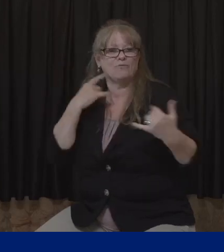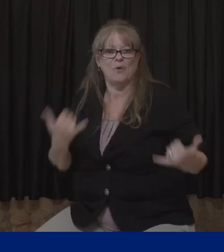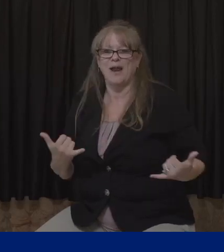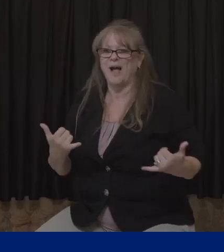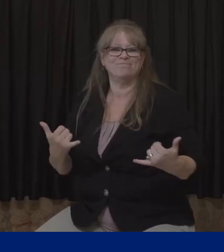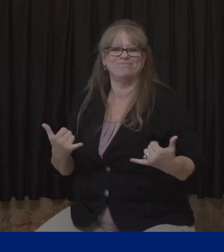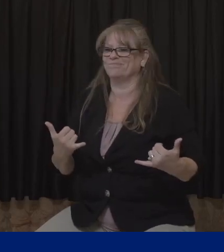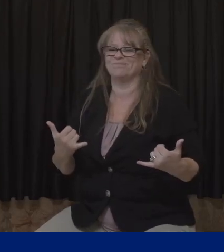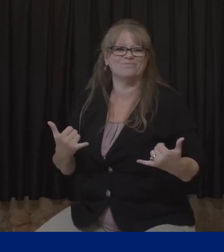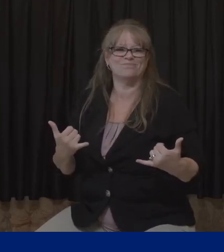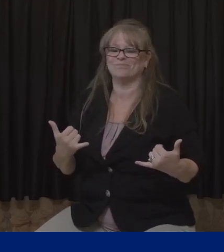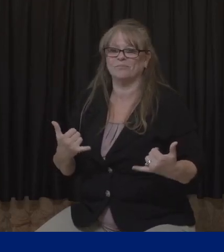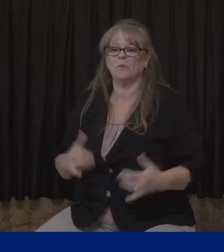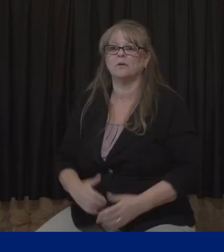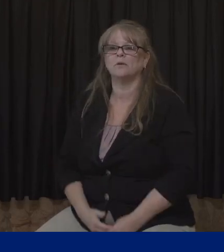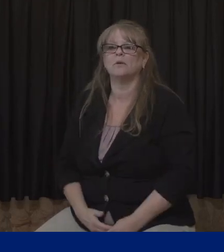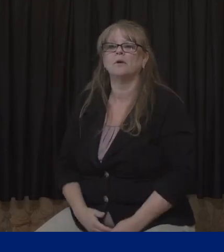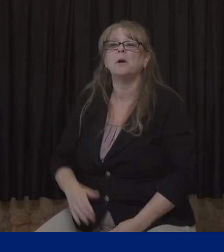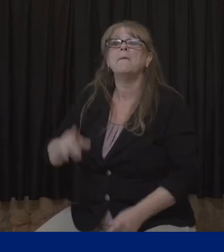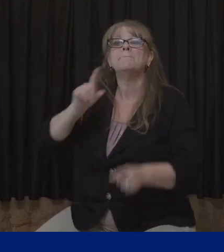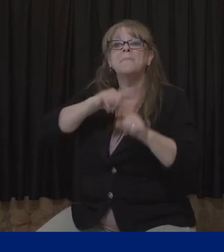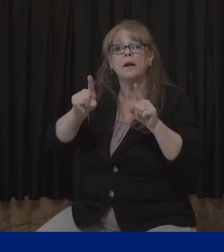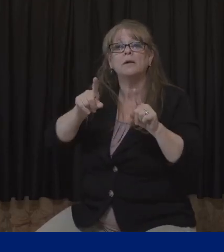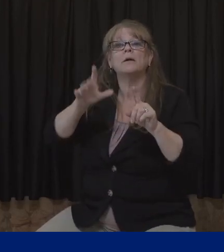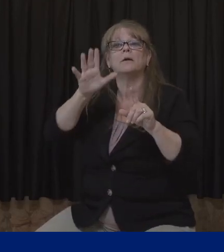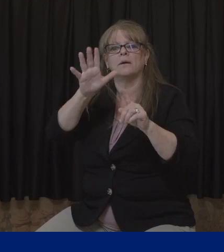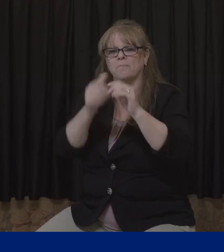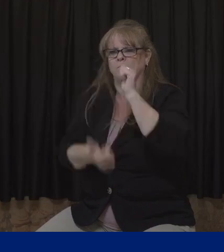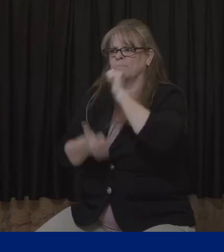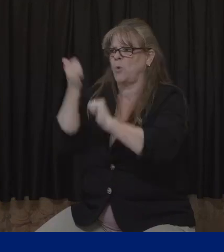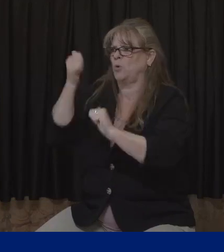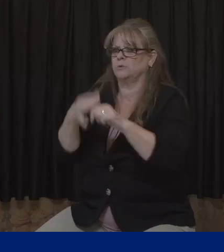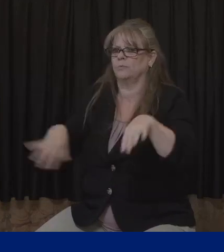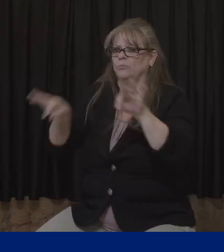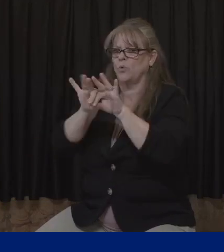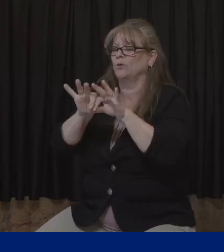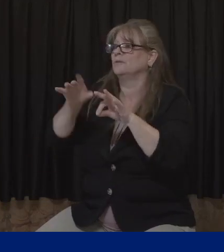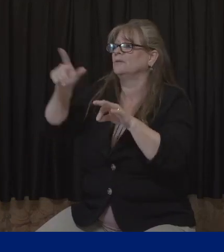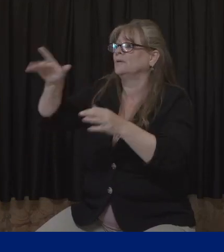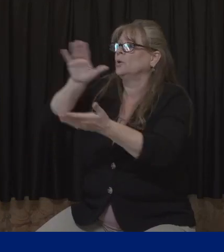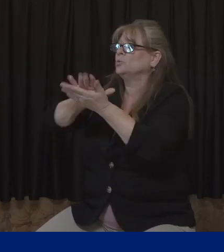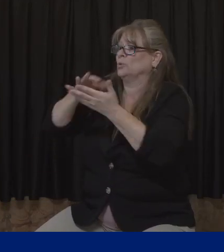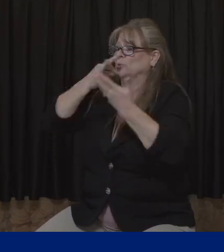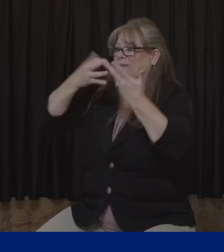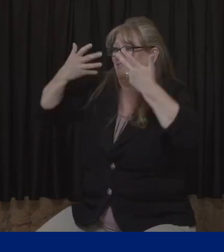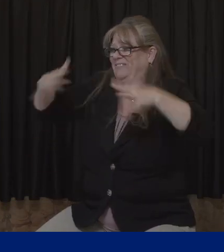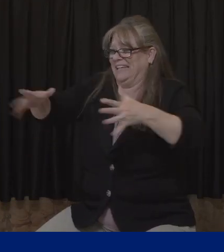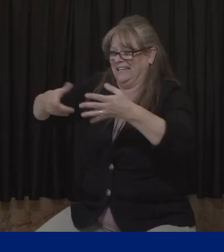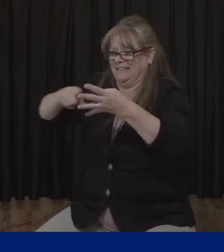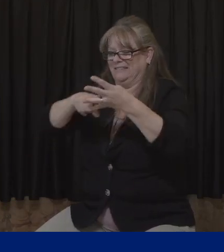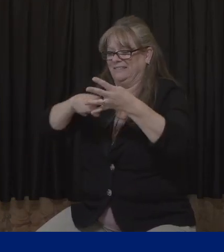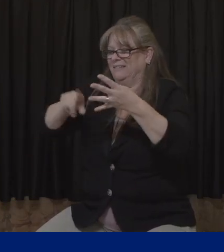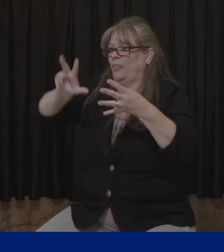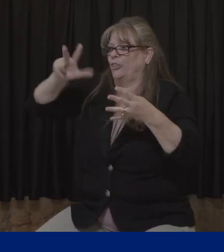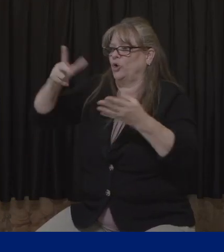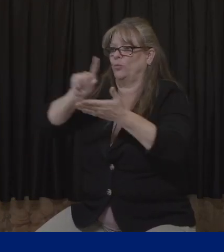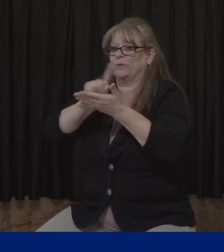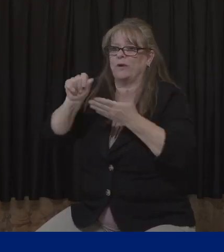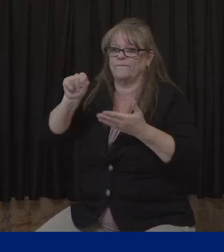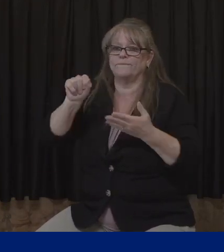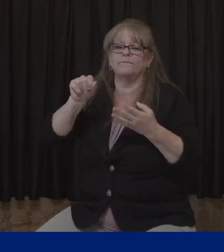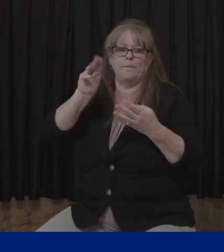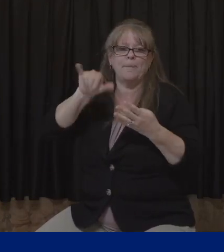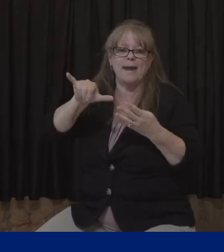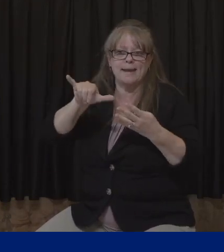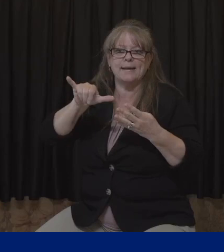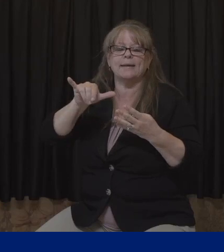We're in most of our districts on a pretty early schedule. They go out late May. So by the time the distancing requirements were implemented in our schools